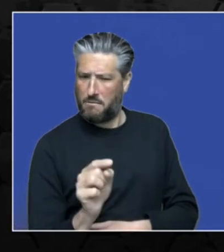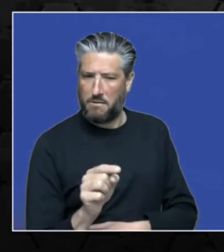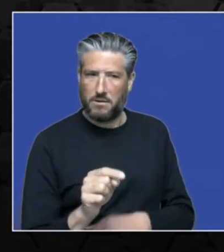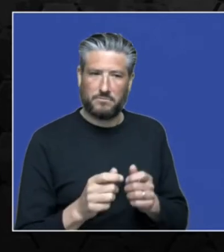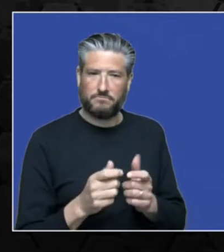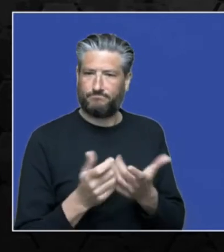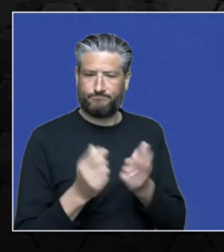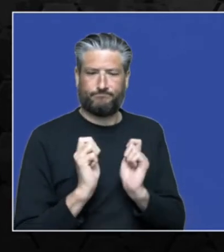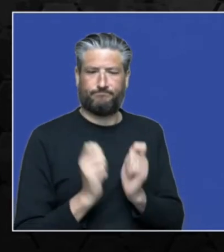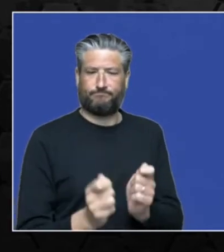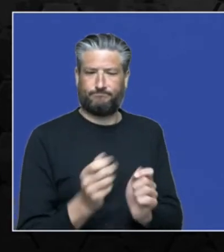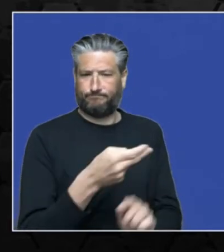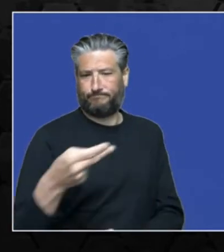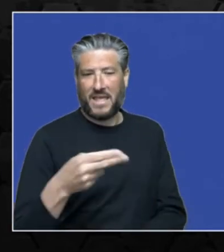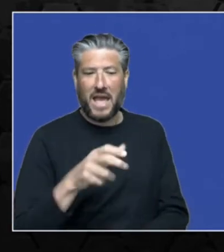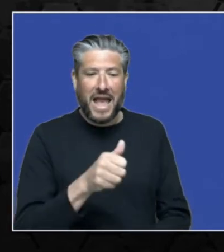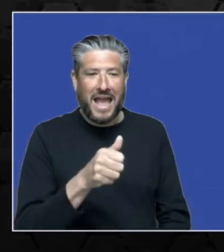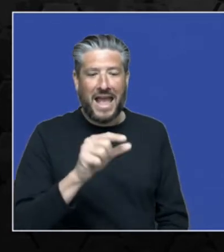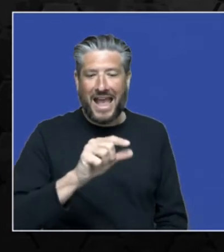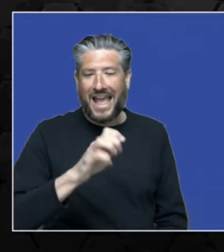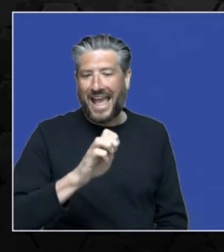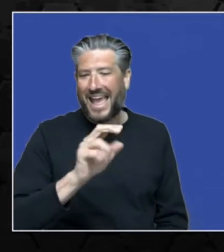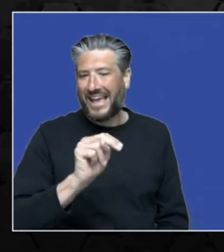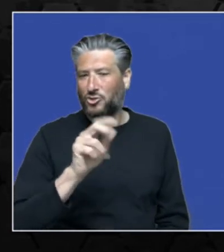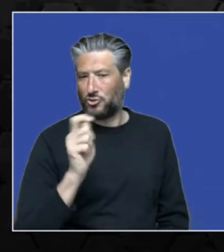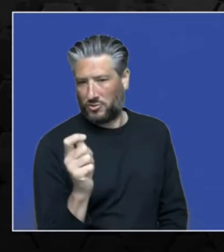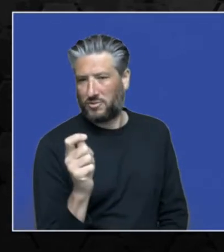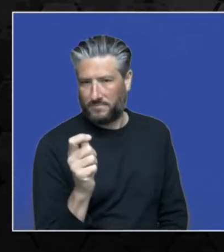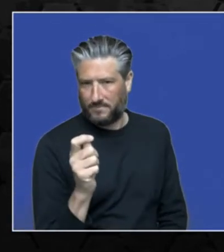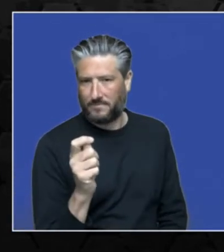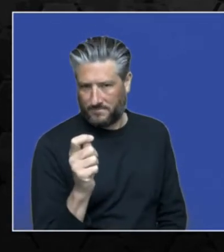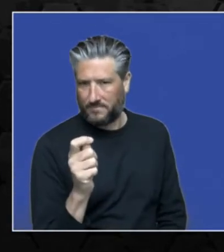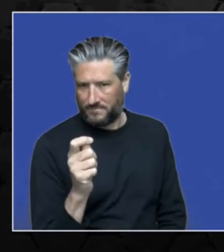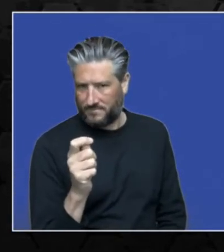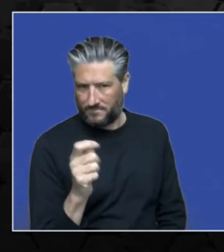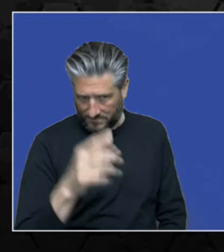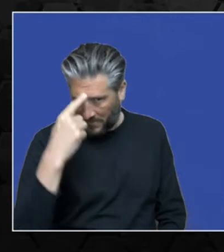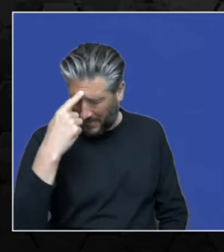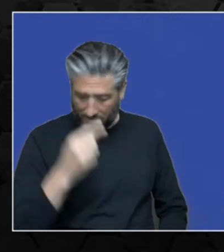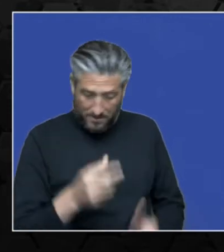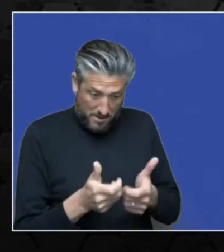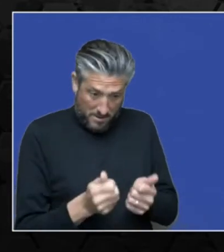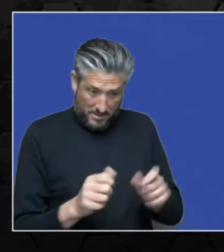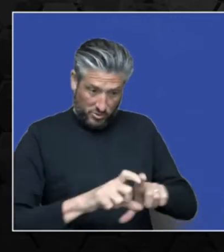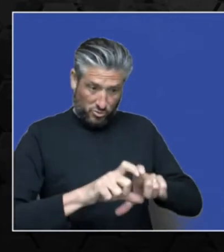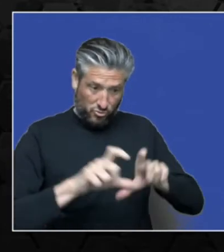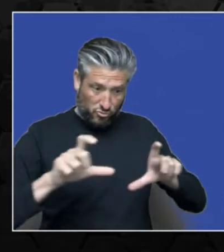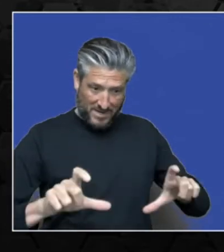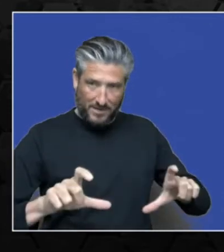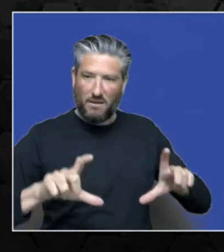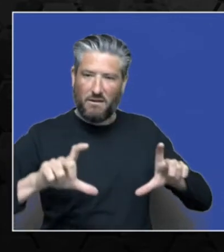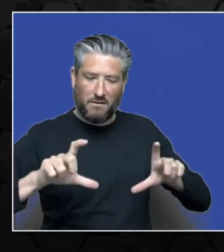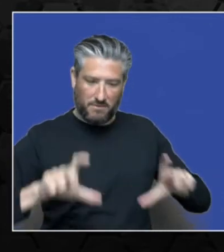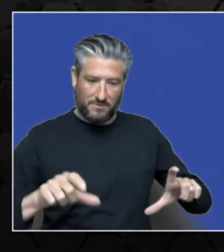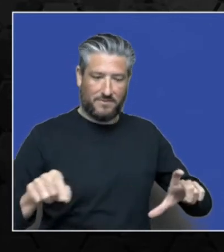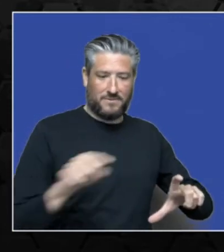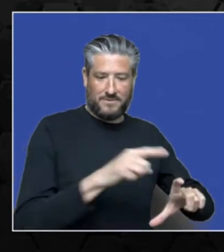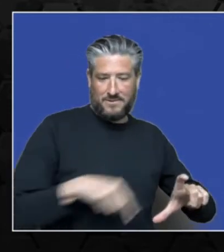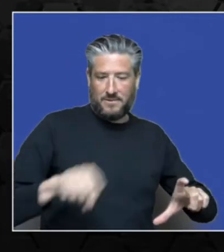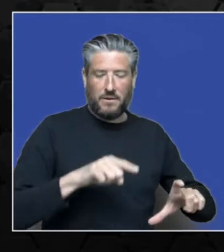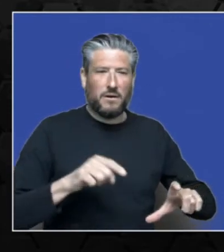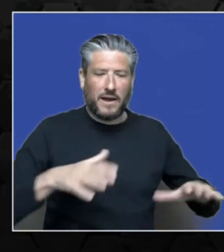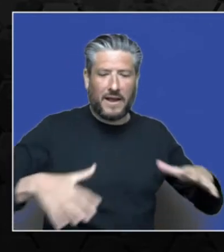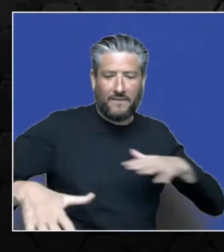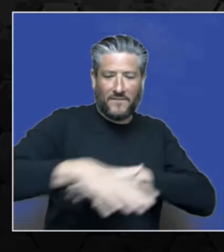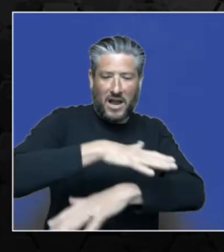entire environment, like the game screen where the person is moving, Mario is moving, that is the environment. The action that you can see over here is